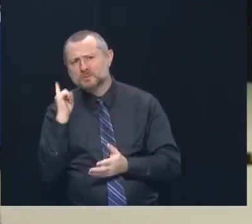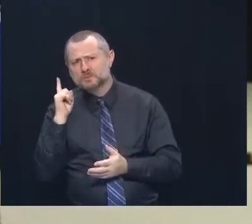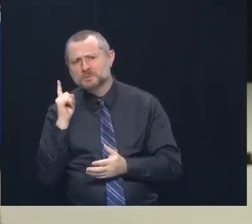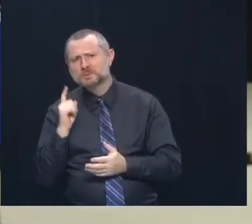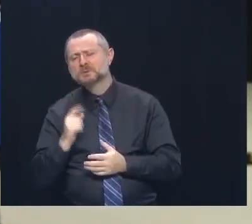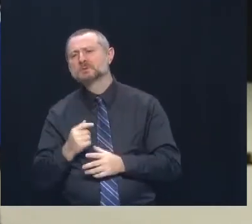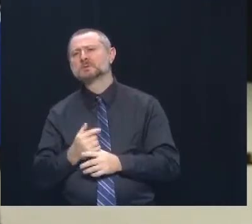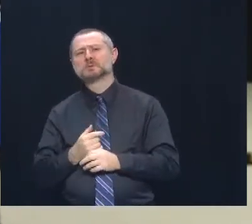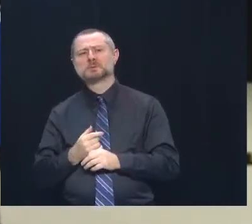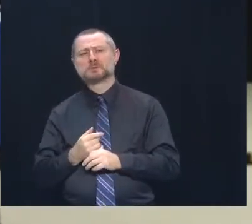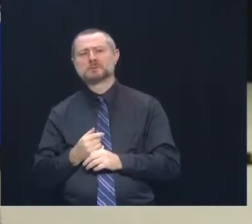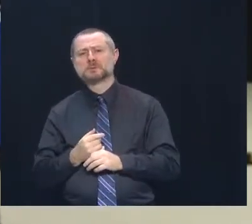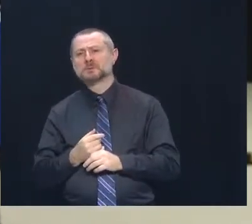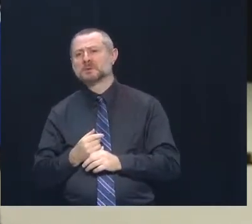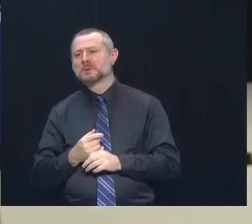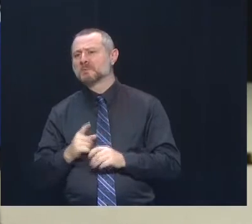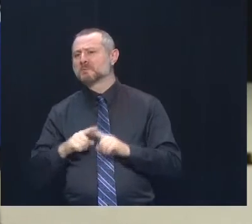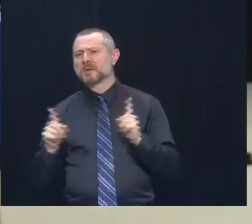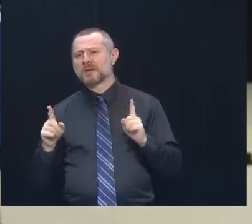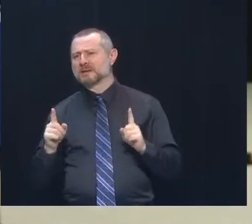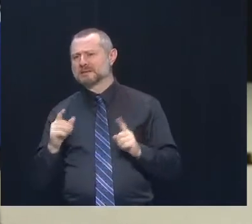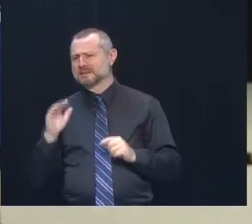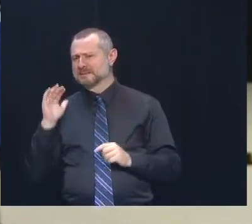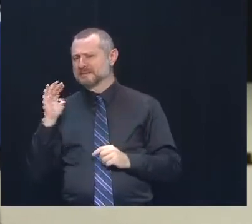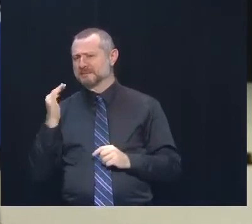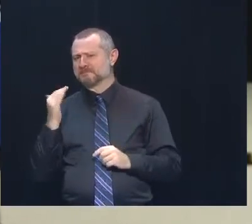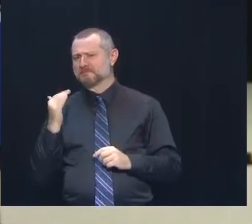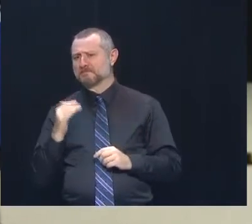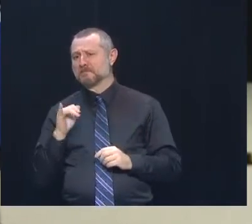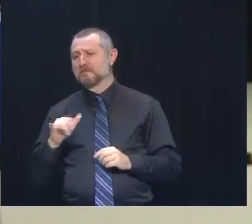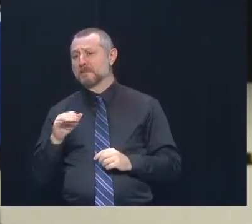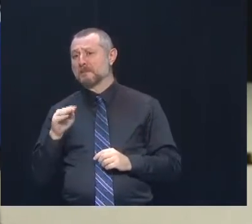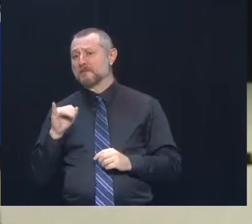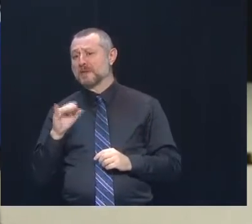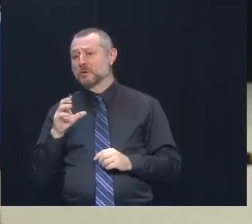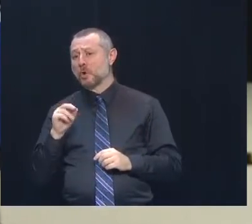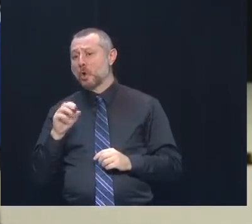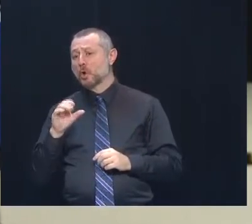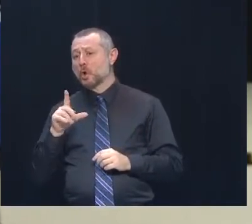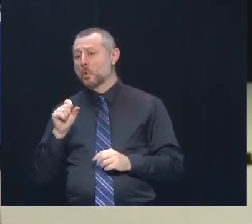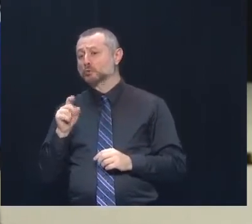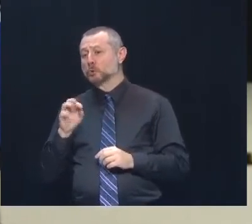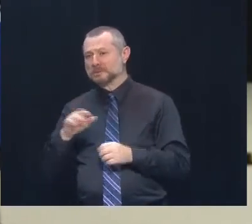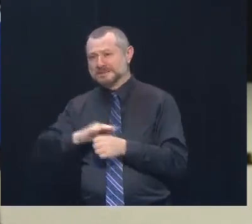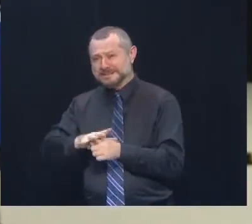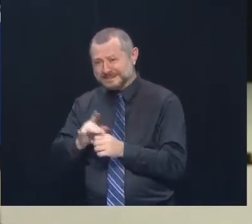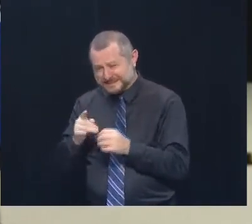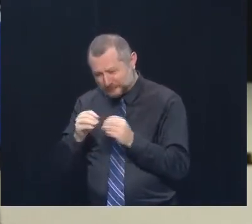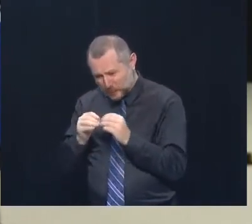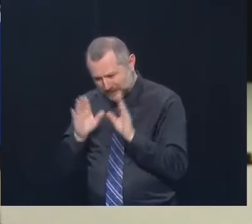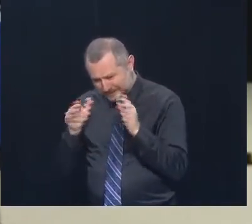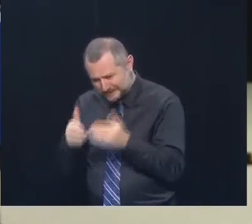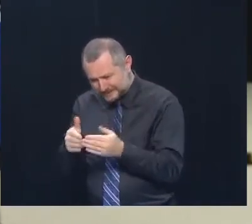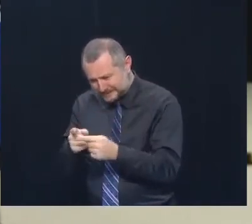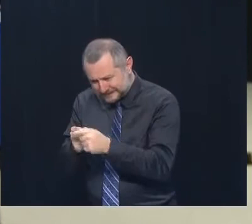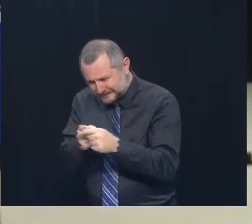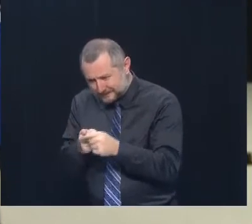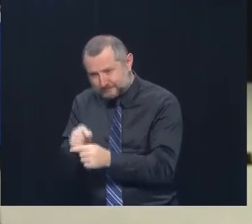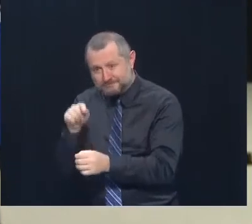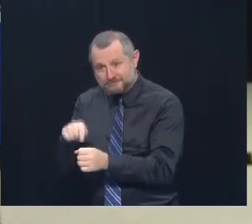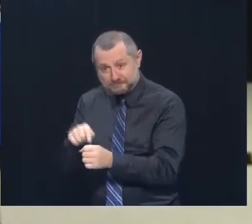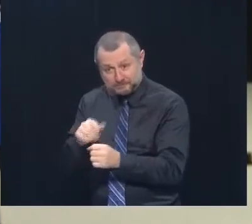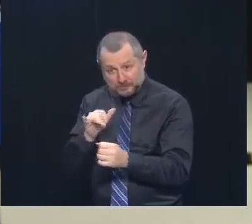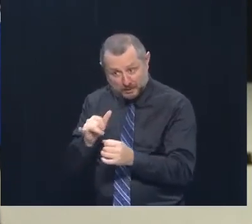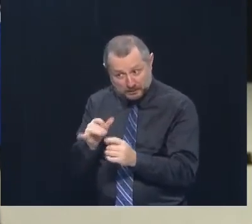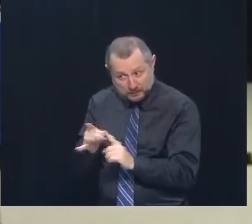statistics. But I guess the understanding of the micro-cluster zones was to drill down locally into what's causing the spread. If that is